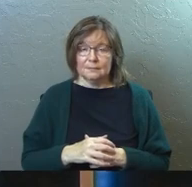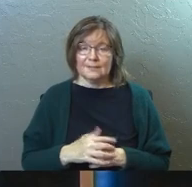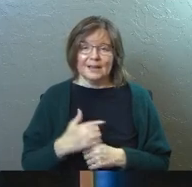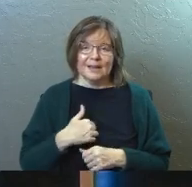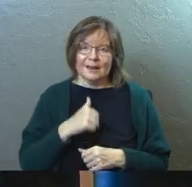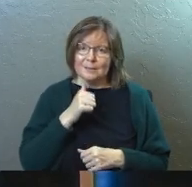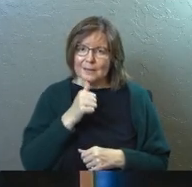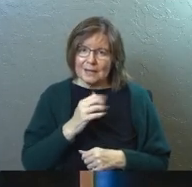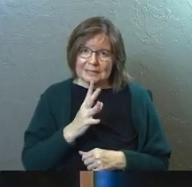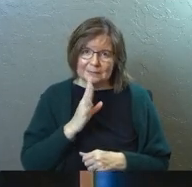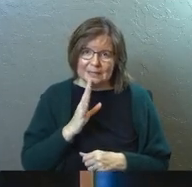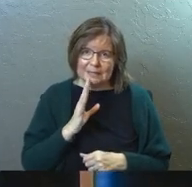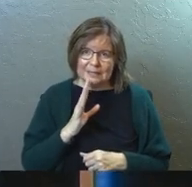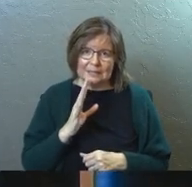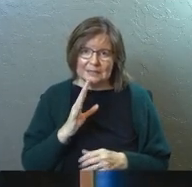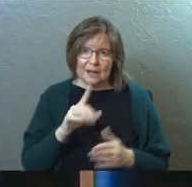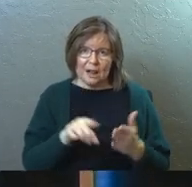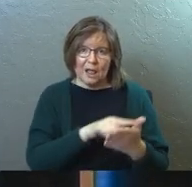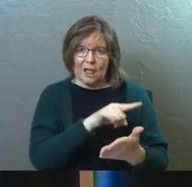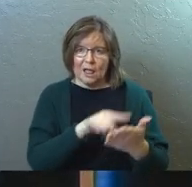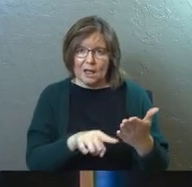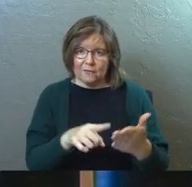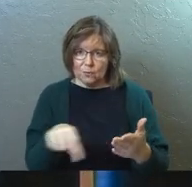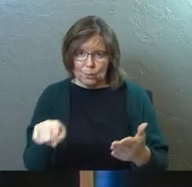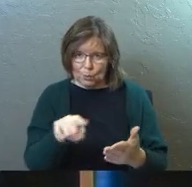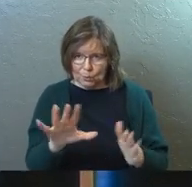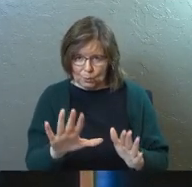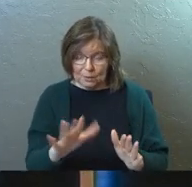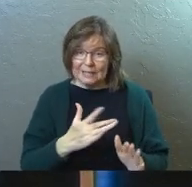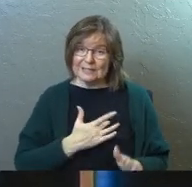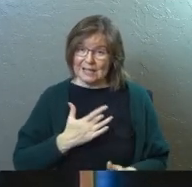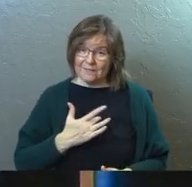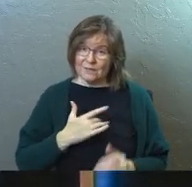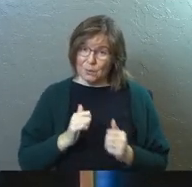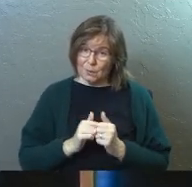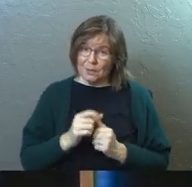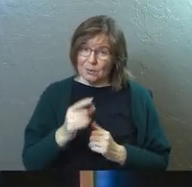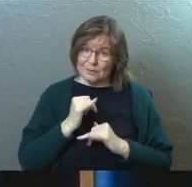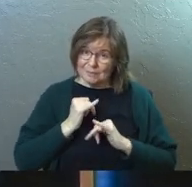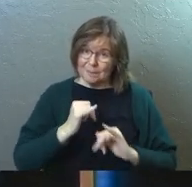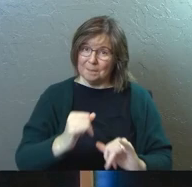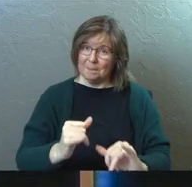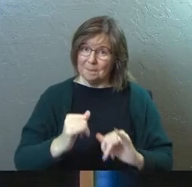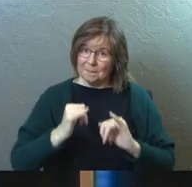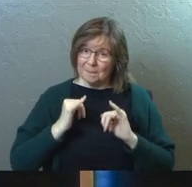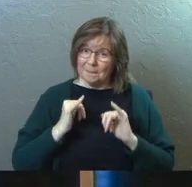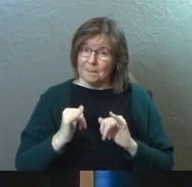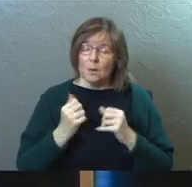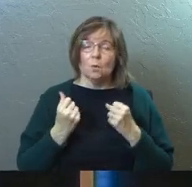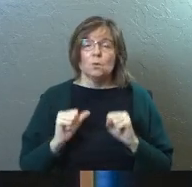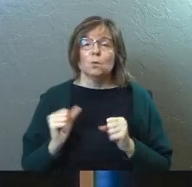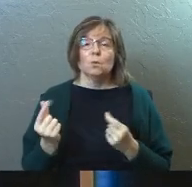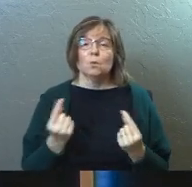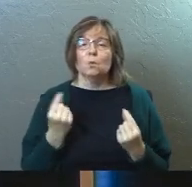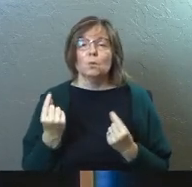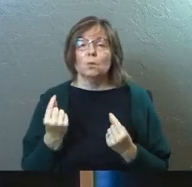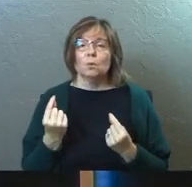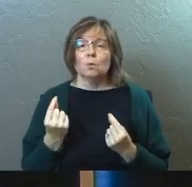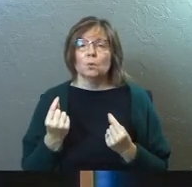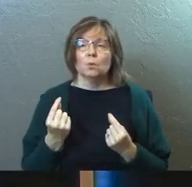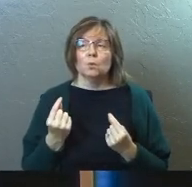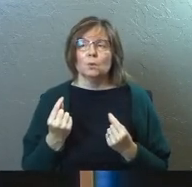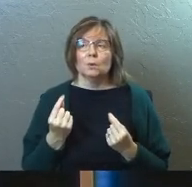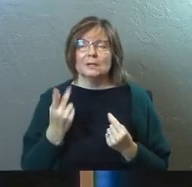And I'm not speaking this as condemnation over us because I feel this one with you. What I'm trying to do is